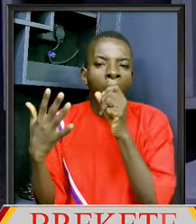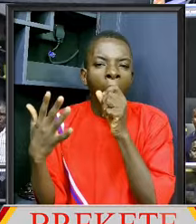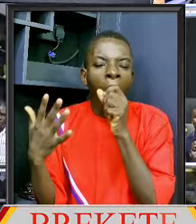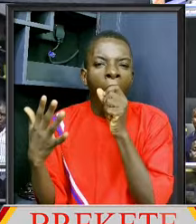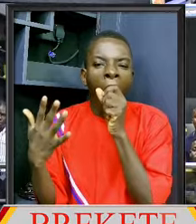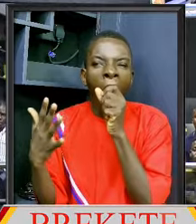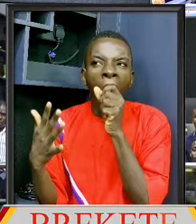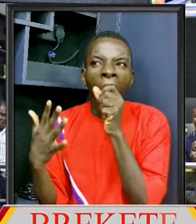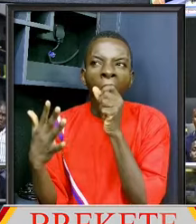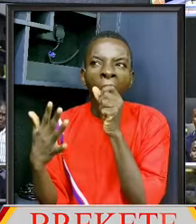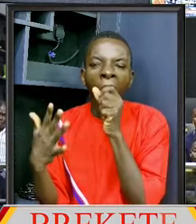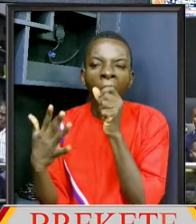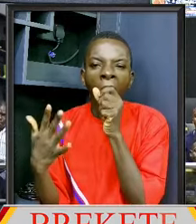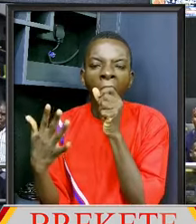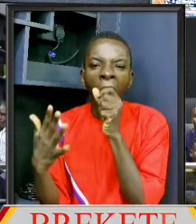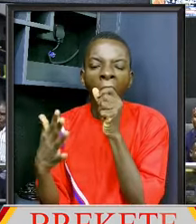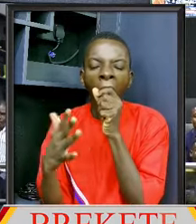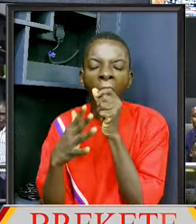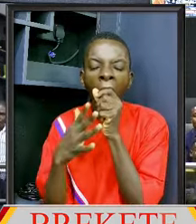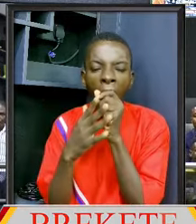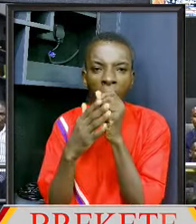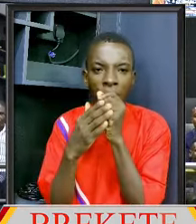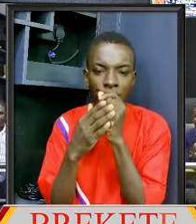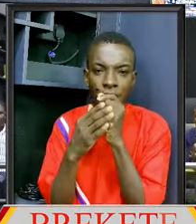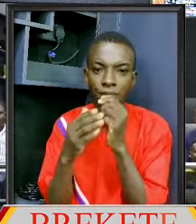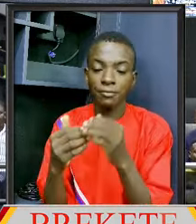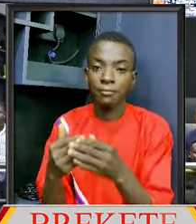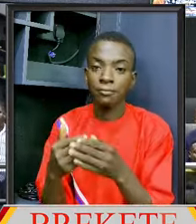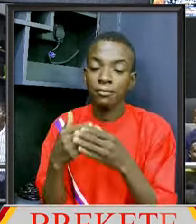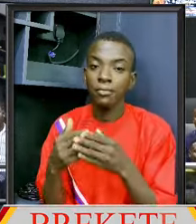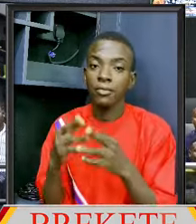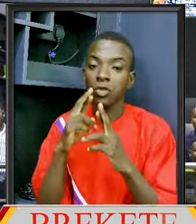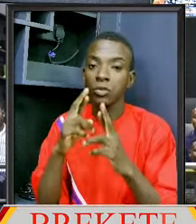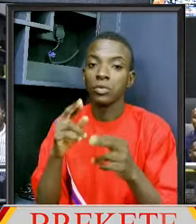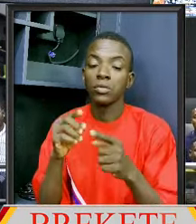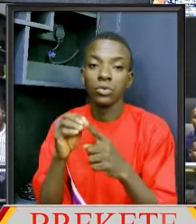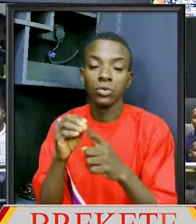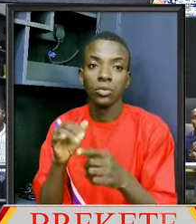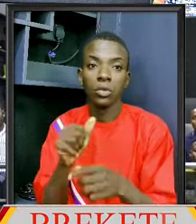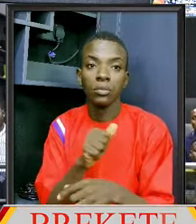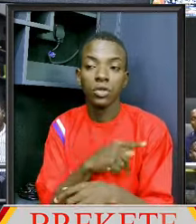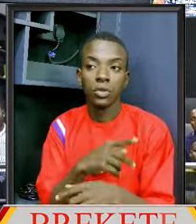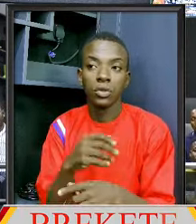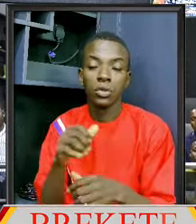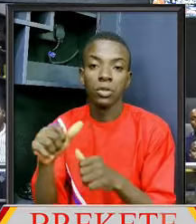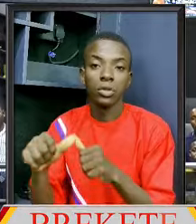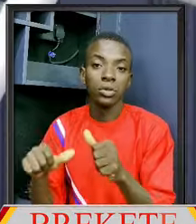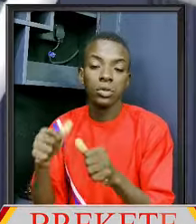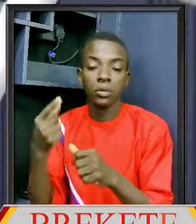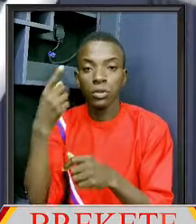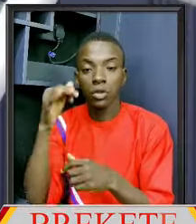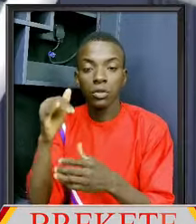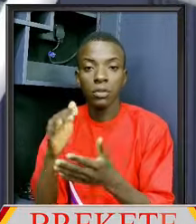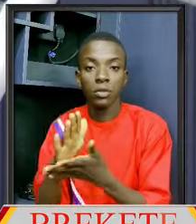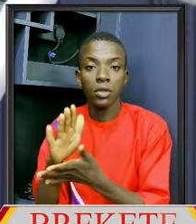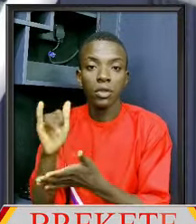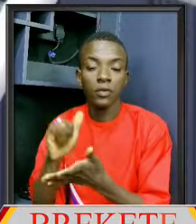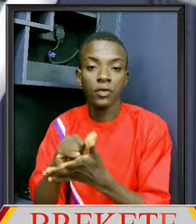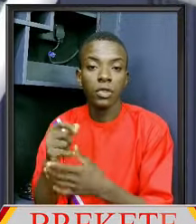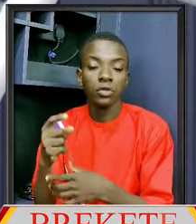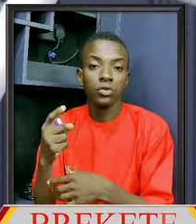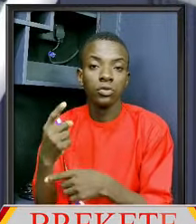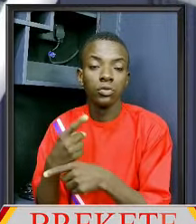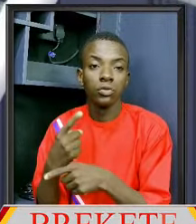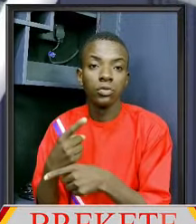go respond, but Una go hold on. Before Una respond to, we appreciate Una association, because I believe, say, now